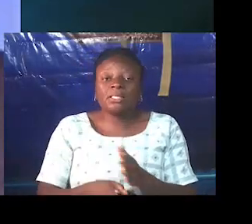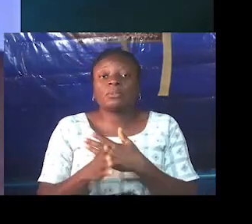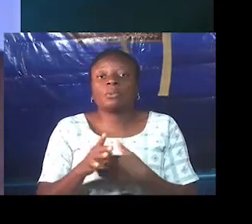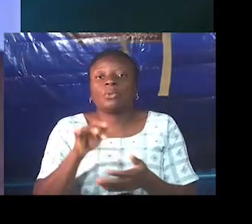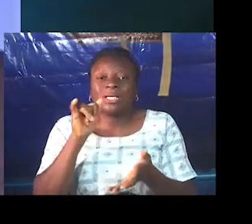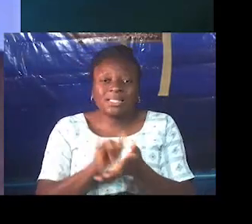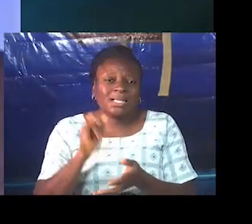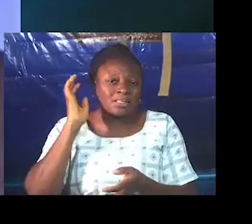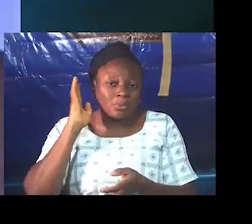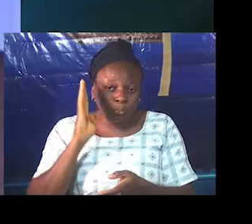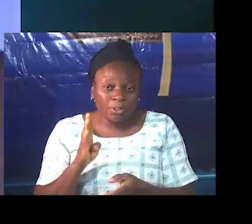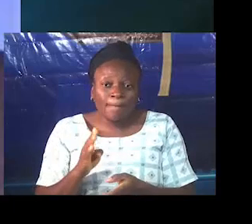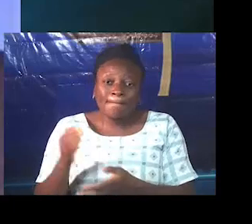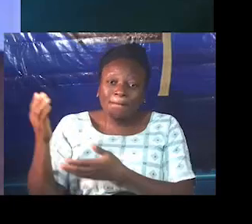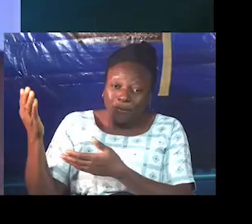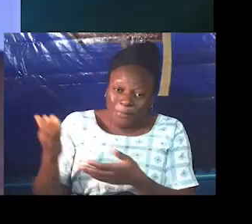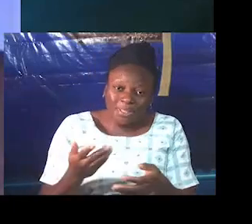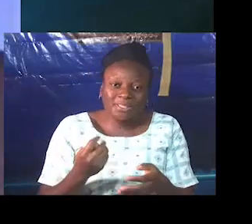onto your life. Now,